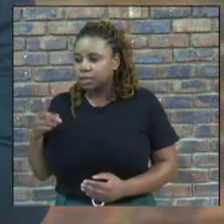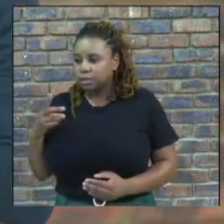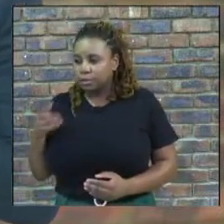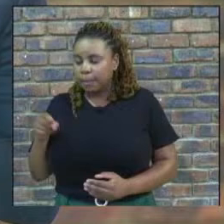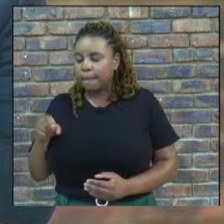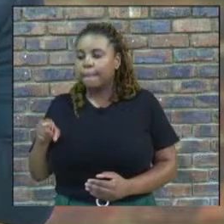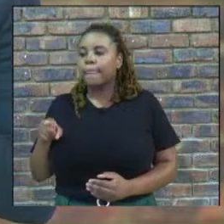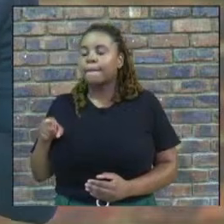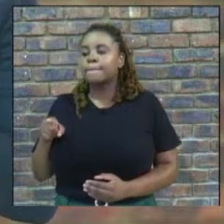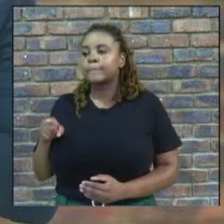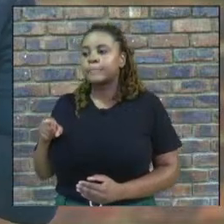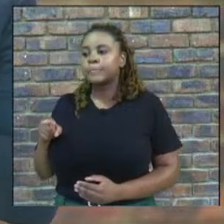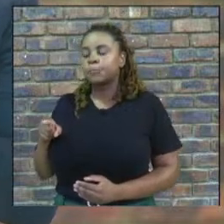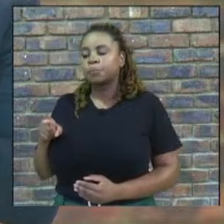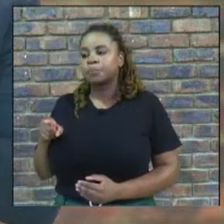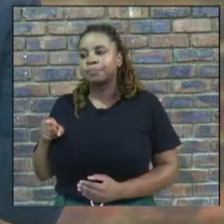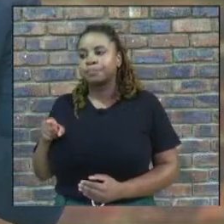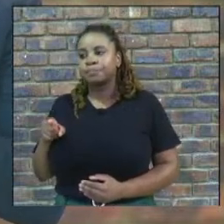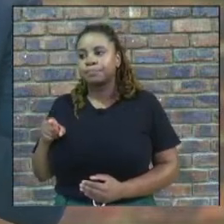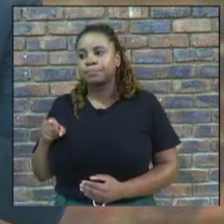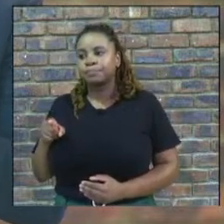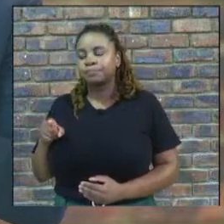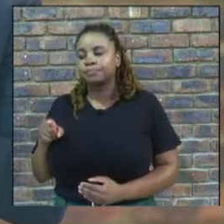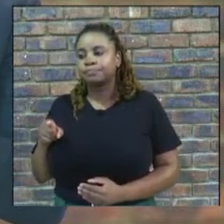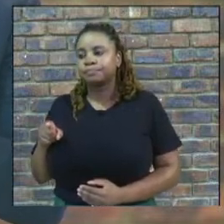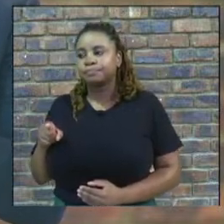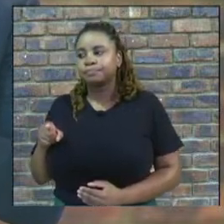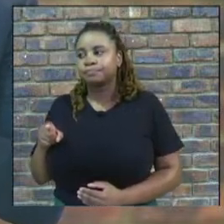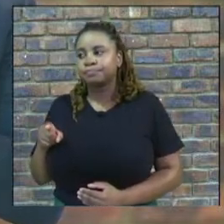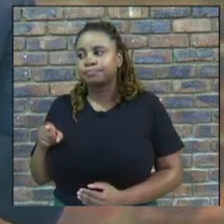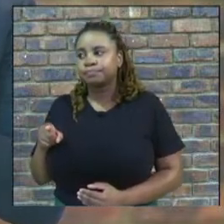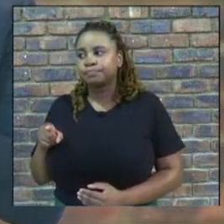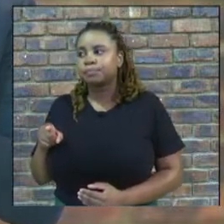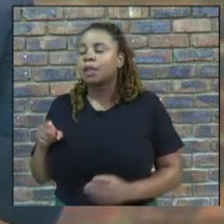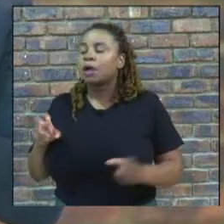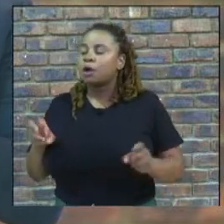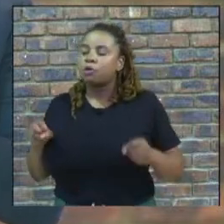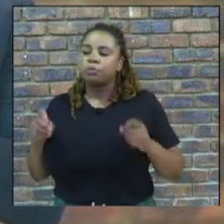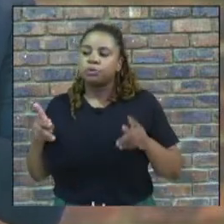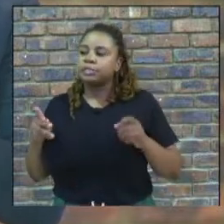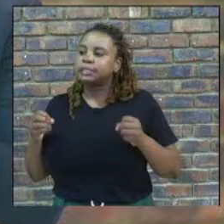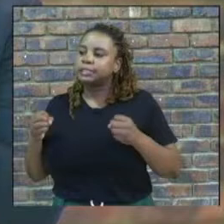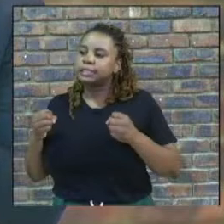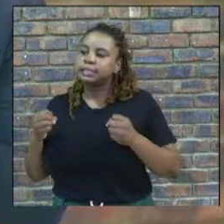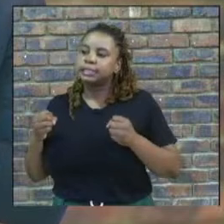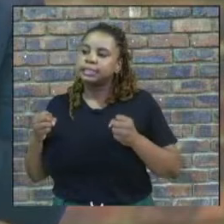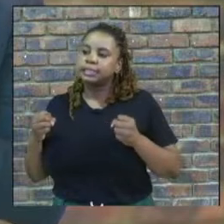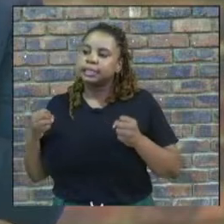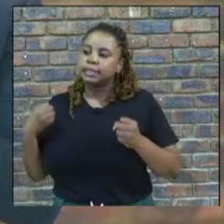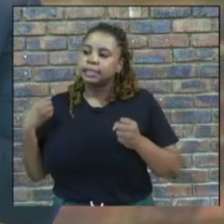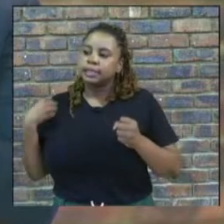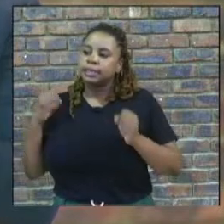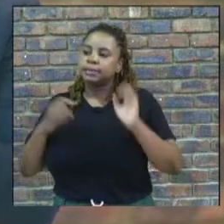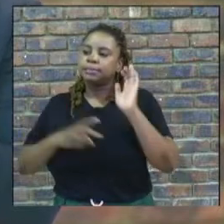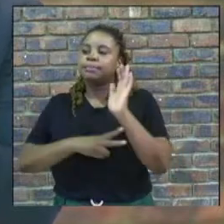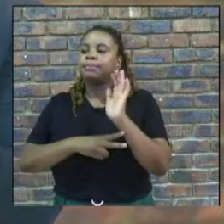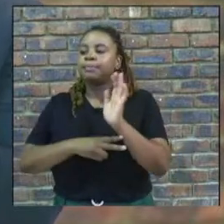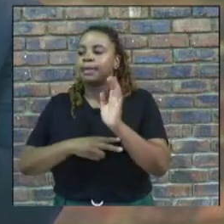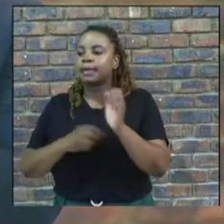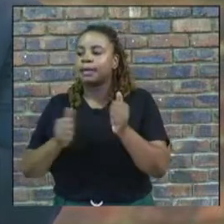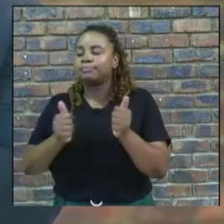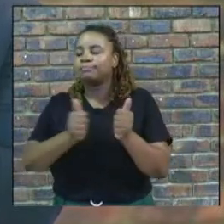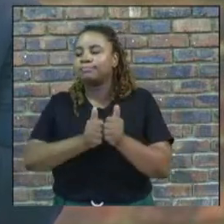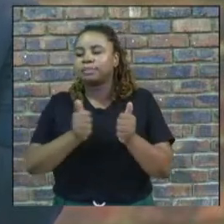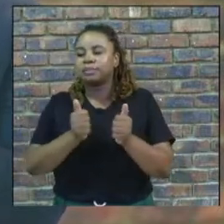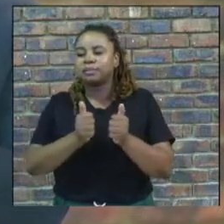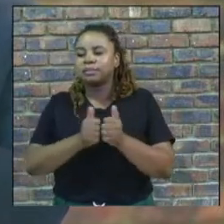that most of the opportunities that my colleague spoke about, di kwale ko